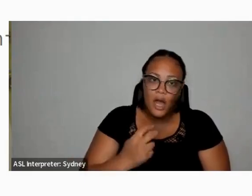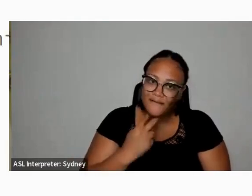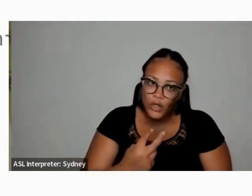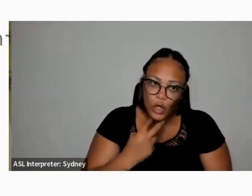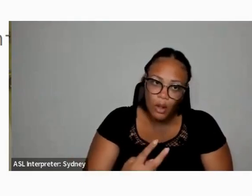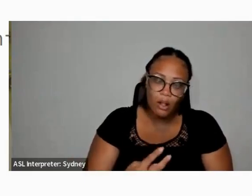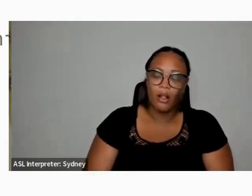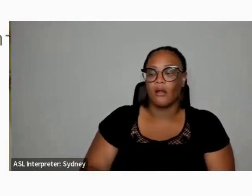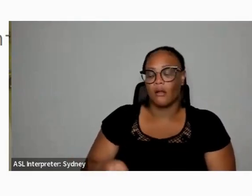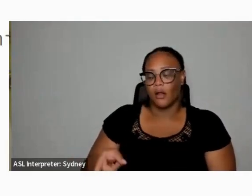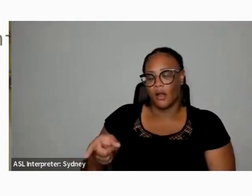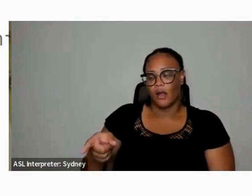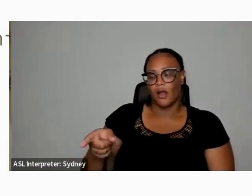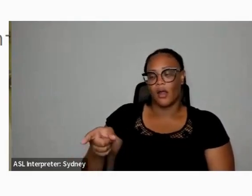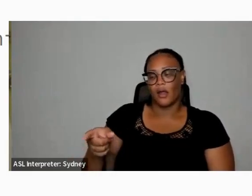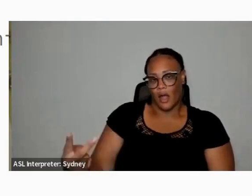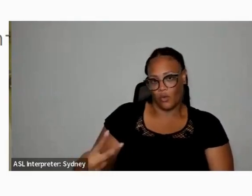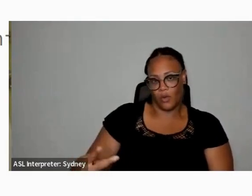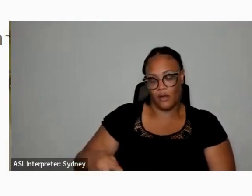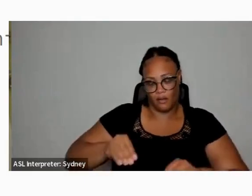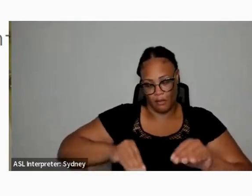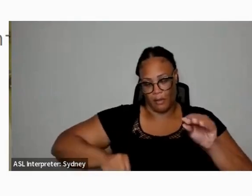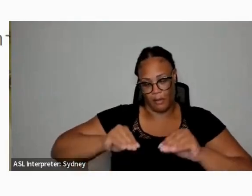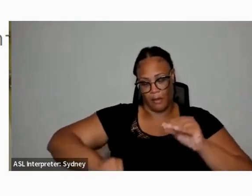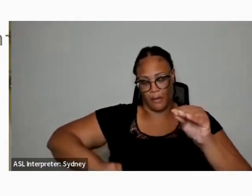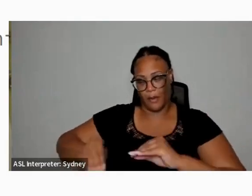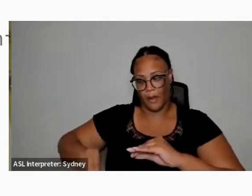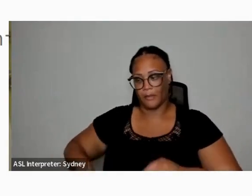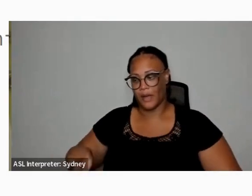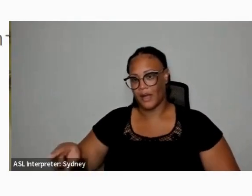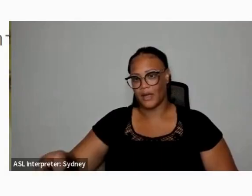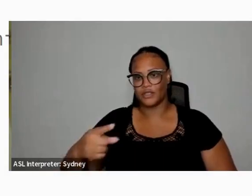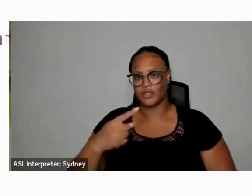and we're putting the story together, and she's going